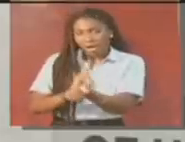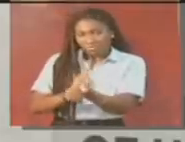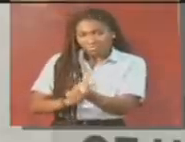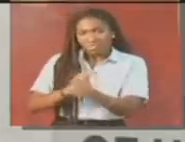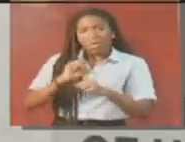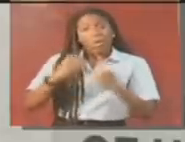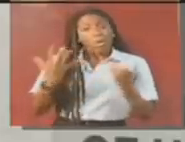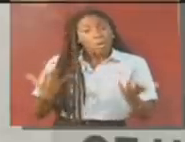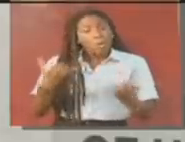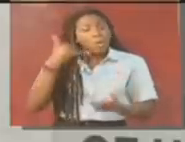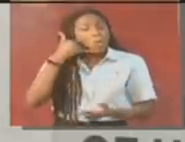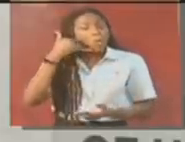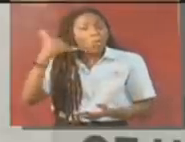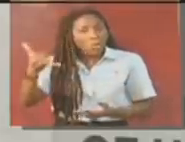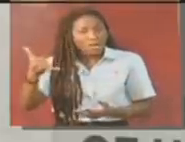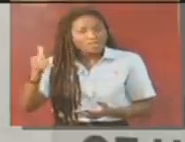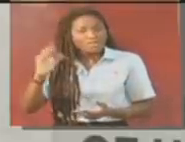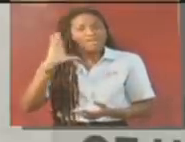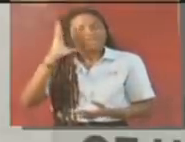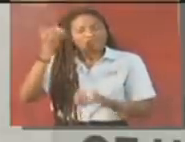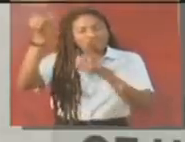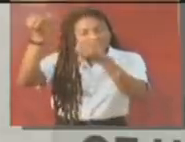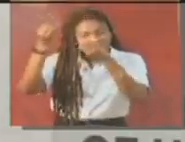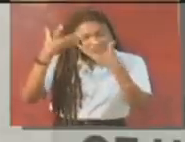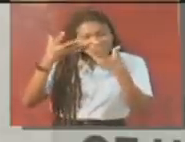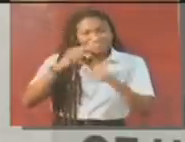call in to get your vaccination